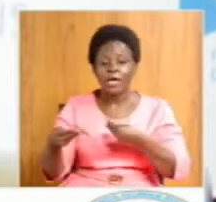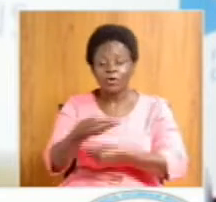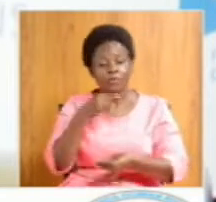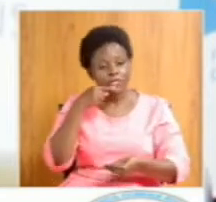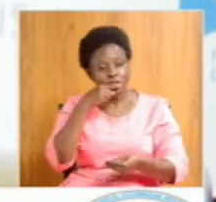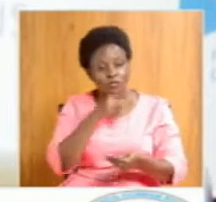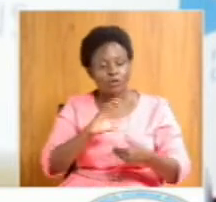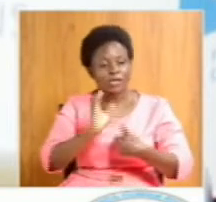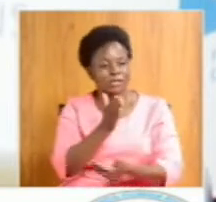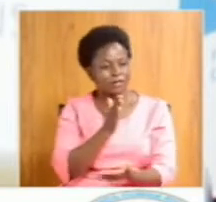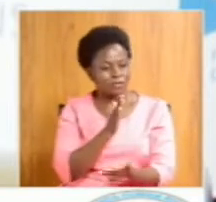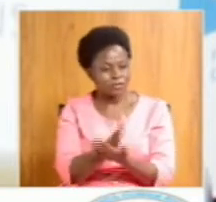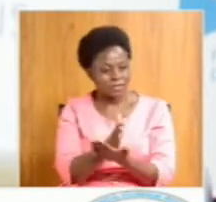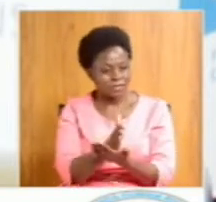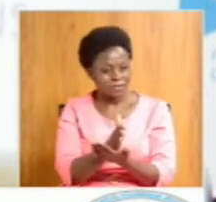Social, and Cultural Rights.